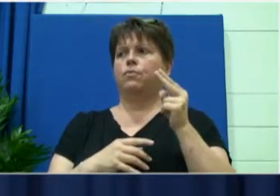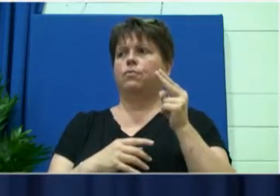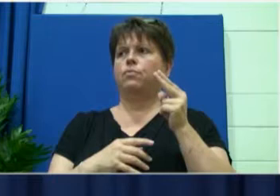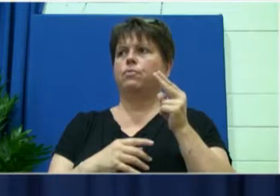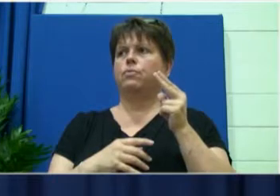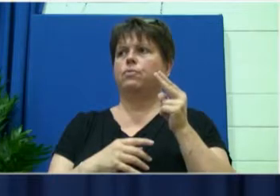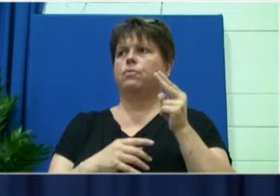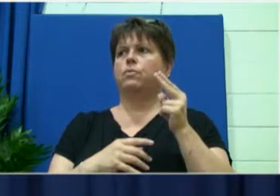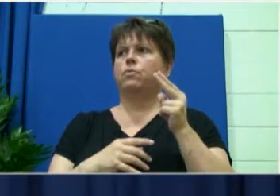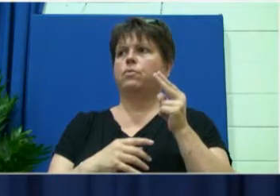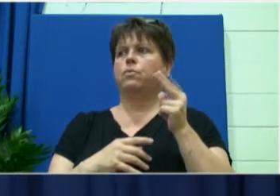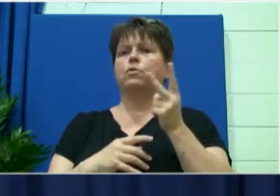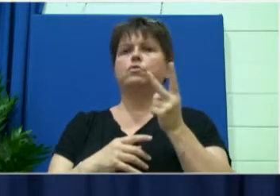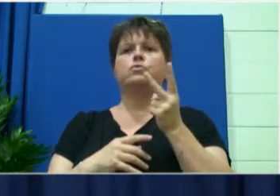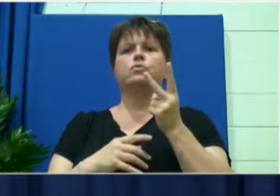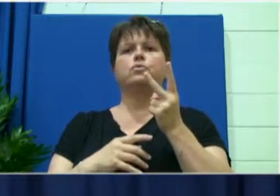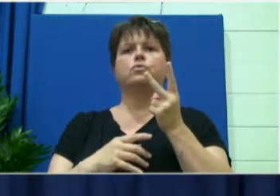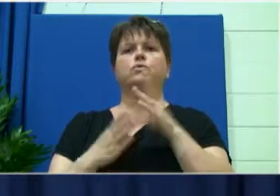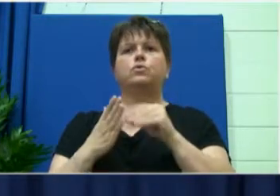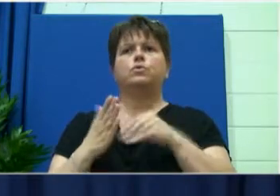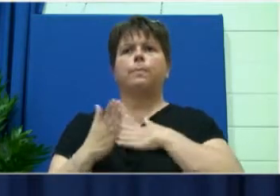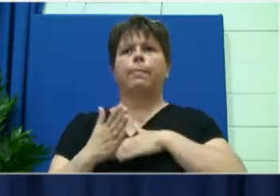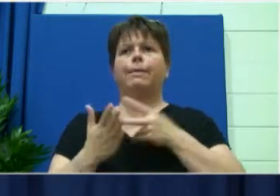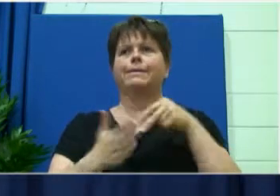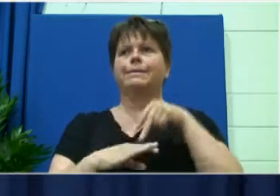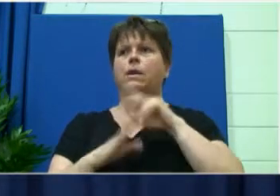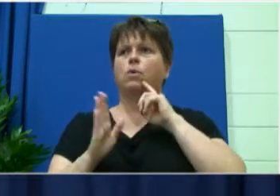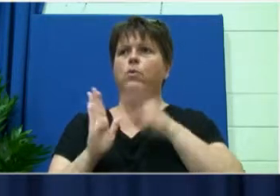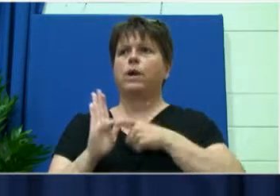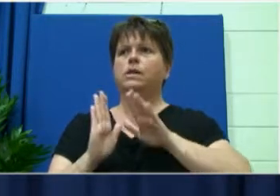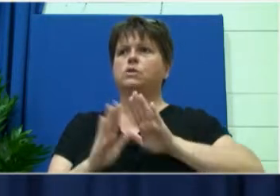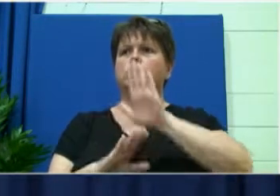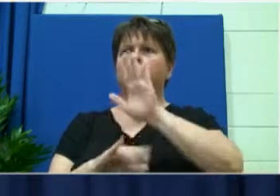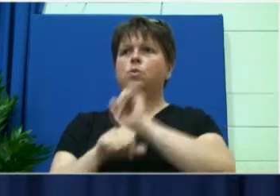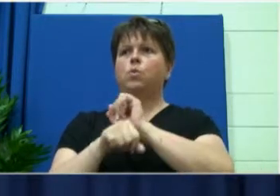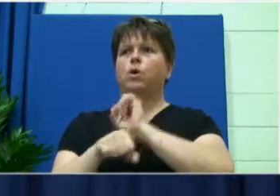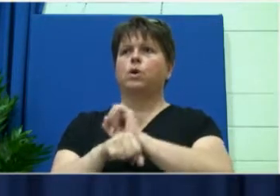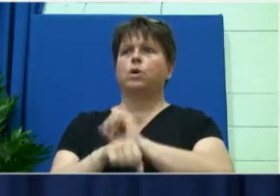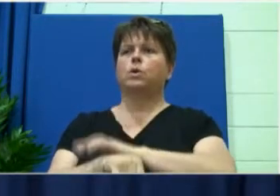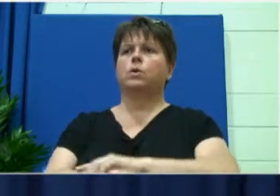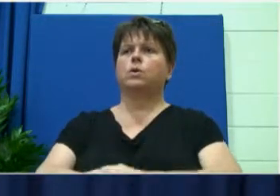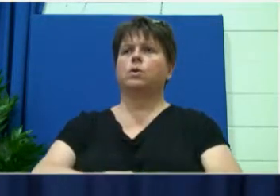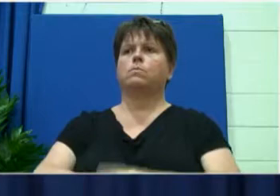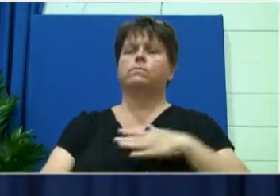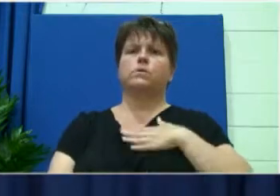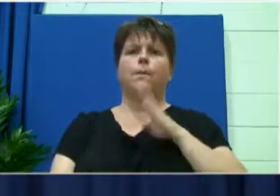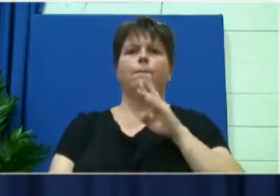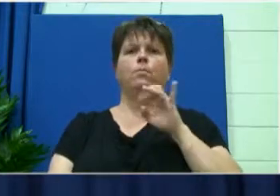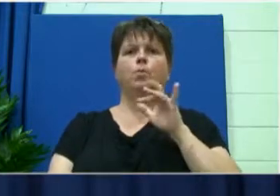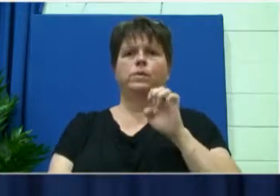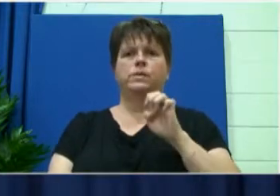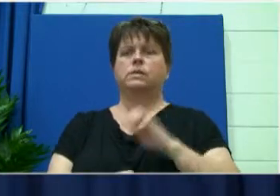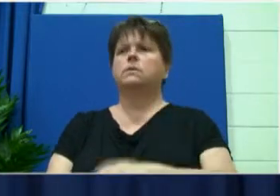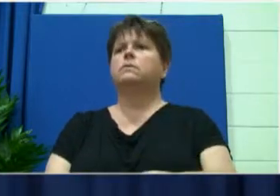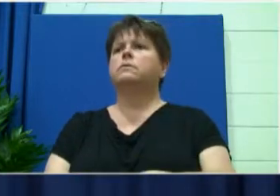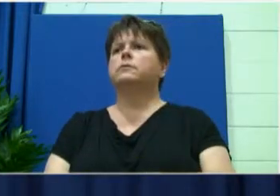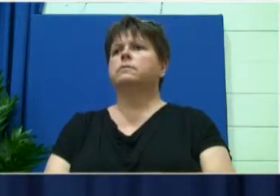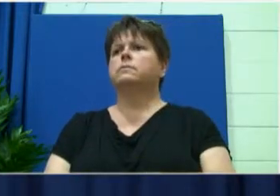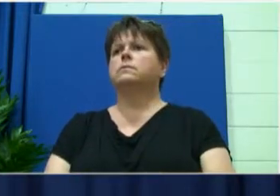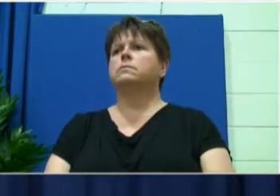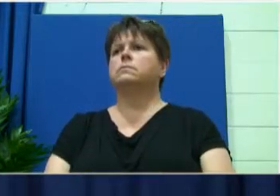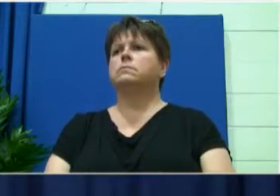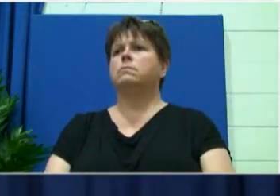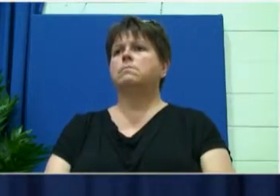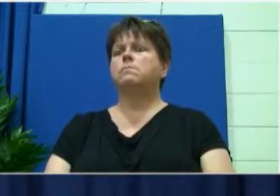Uhichal. 2 students. Would you please stand and be recognized? The 2 students that are, there we are. Congratulations.